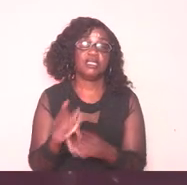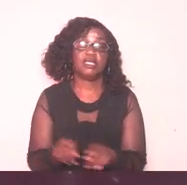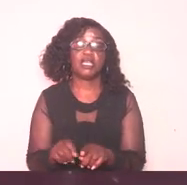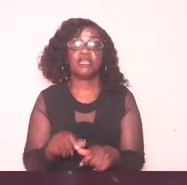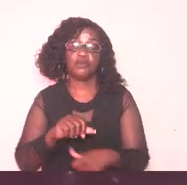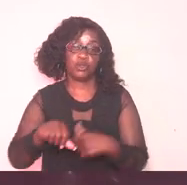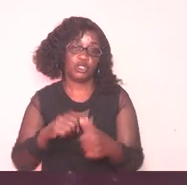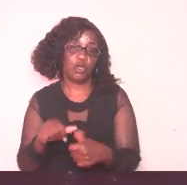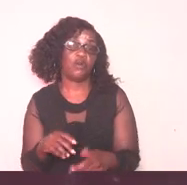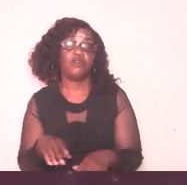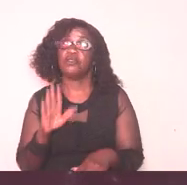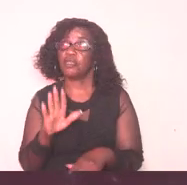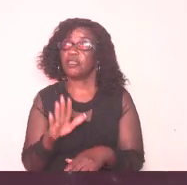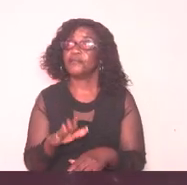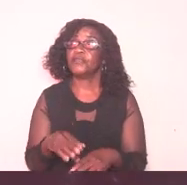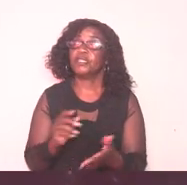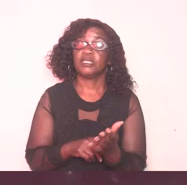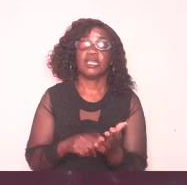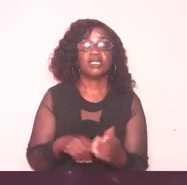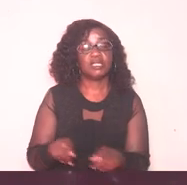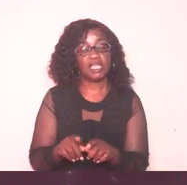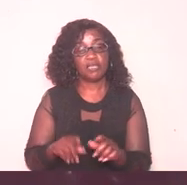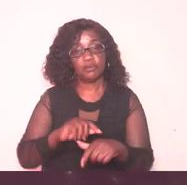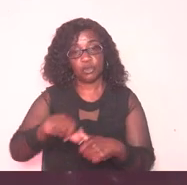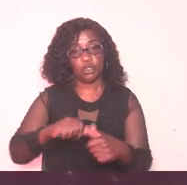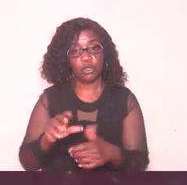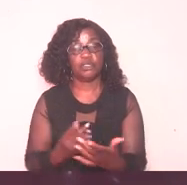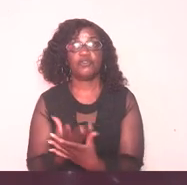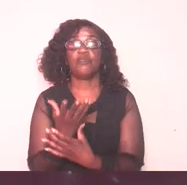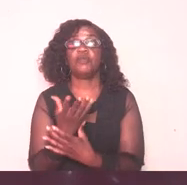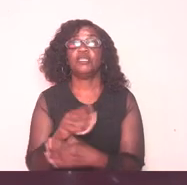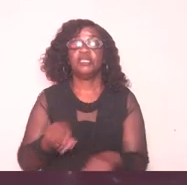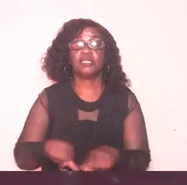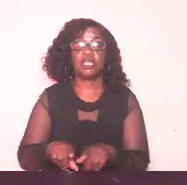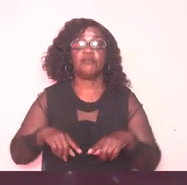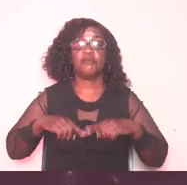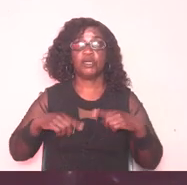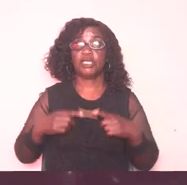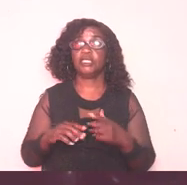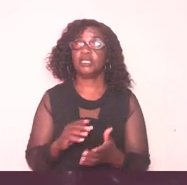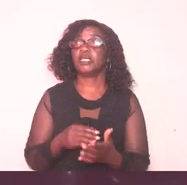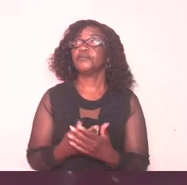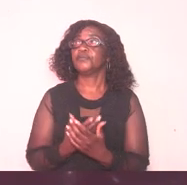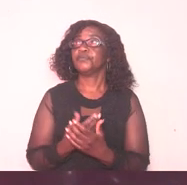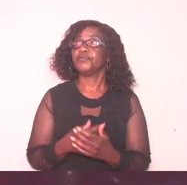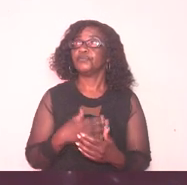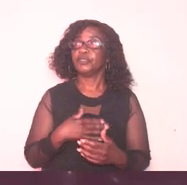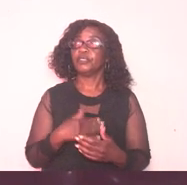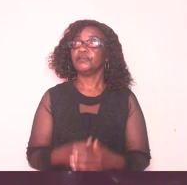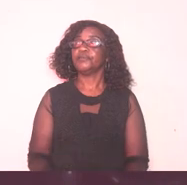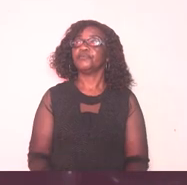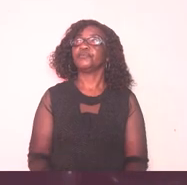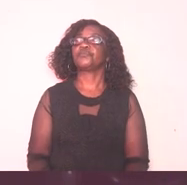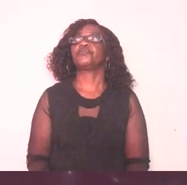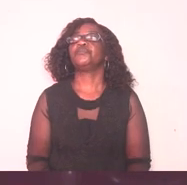social functioning is enhanced, because sex is part of social development. Sex is a need, and we cannot take away that right from people that want to